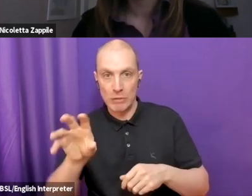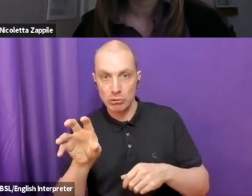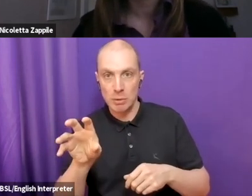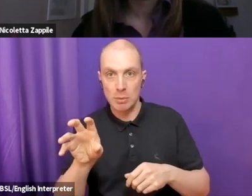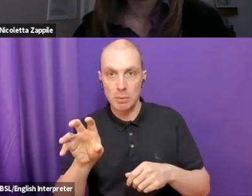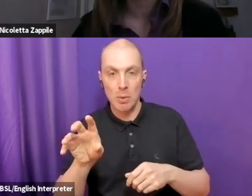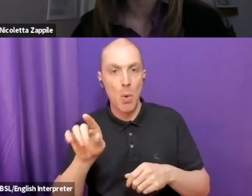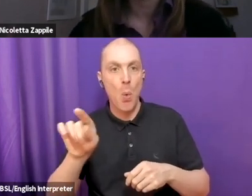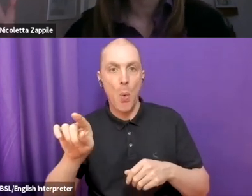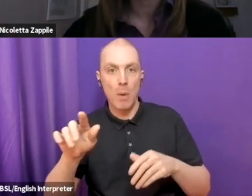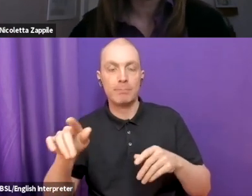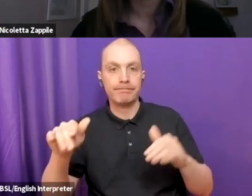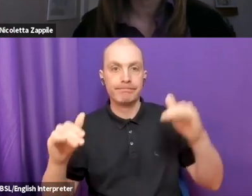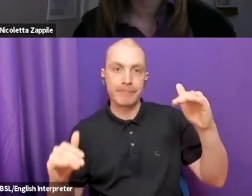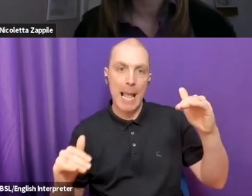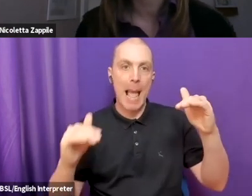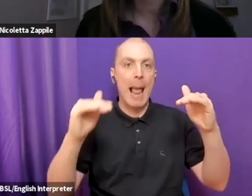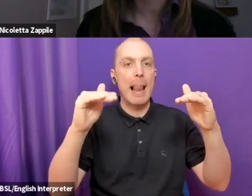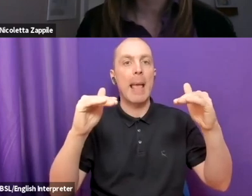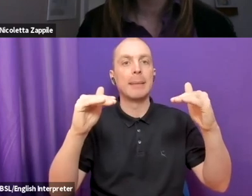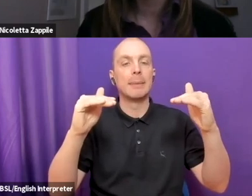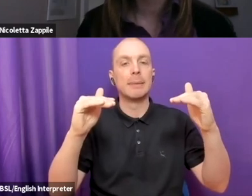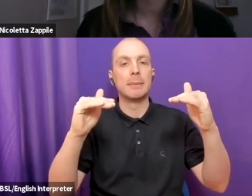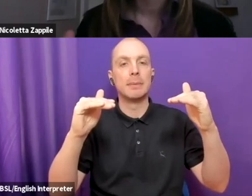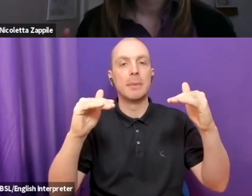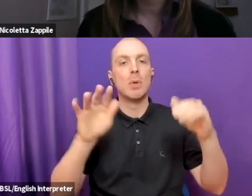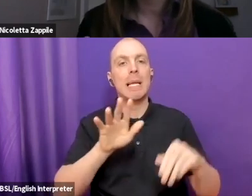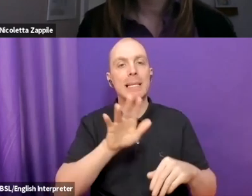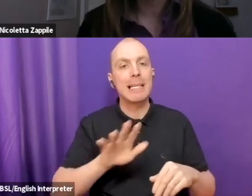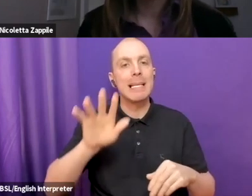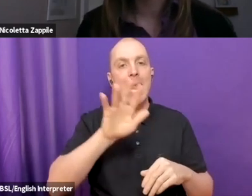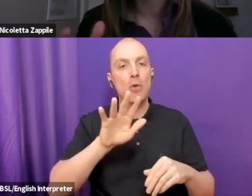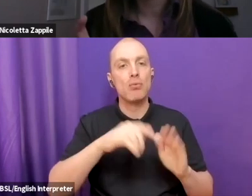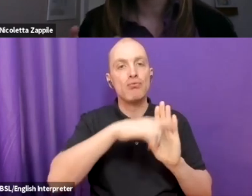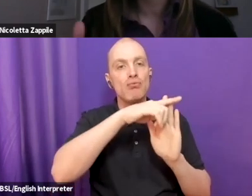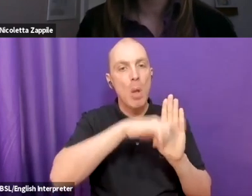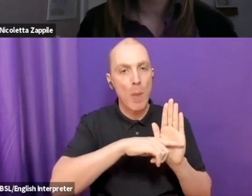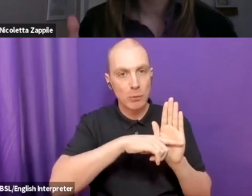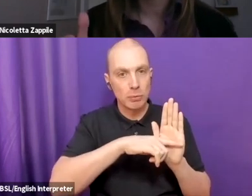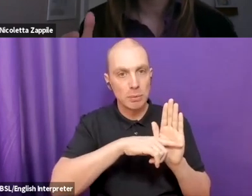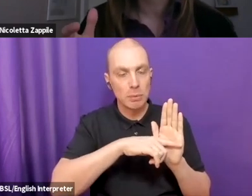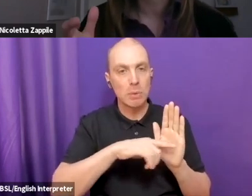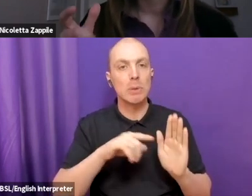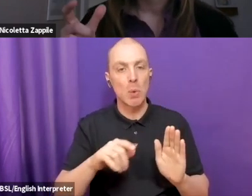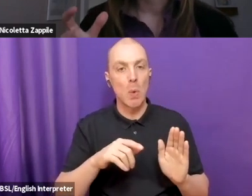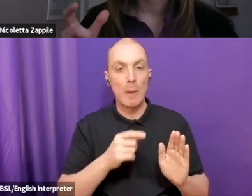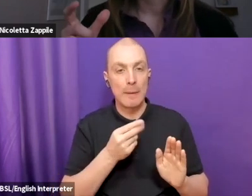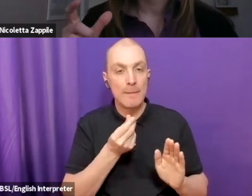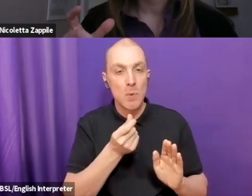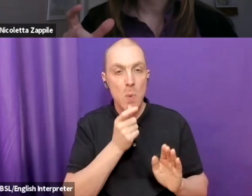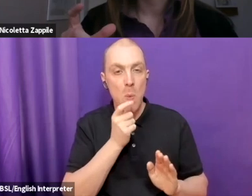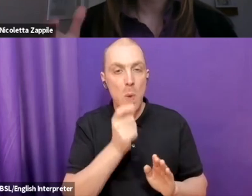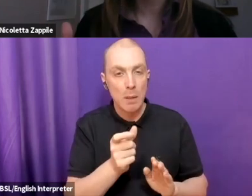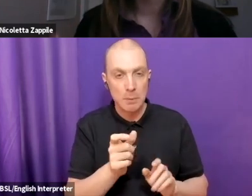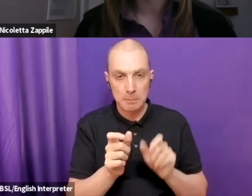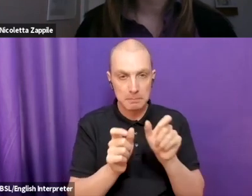national legislations with this international convention. Just a few words really to indicate this, let's